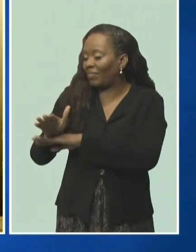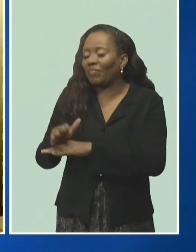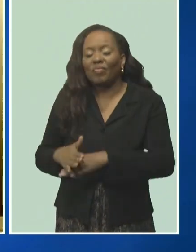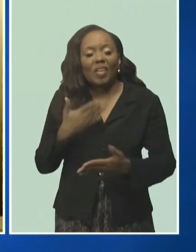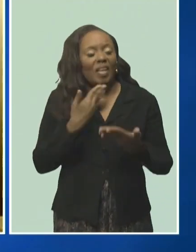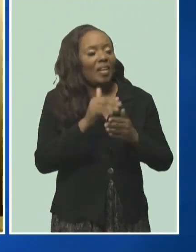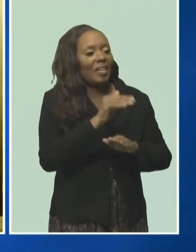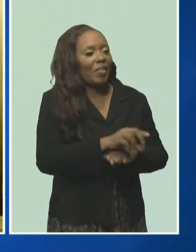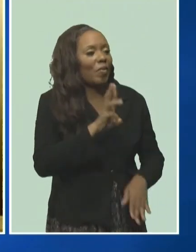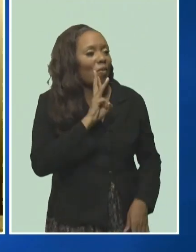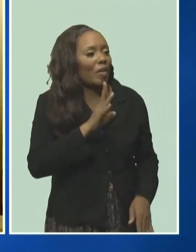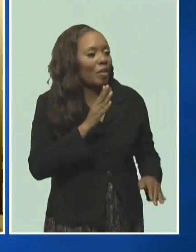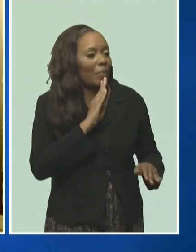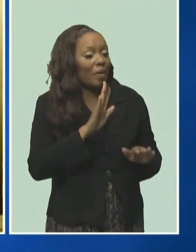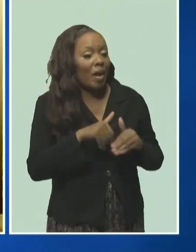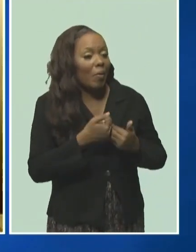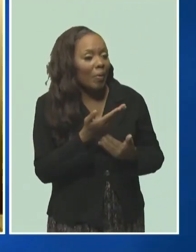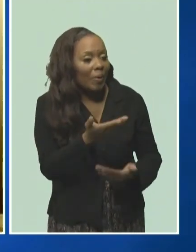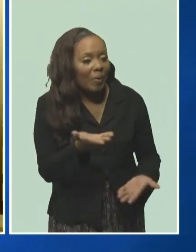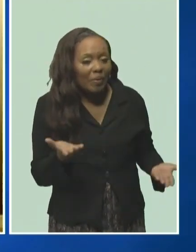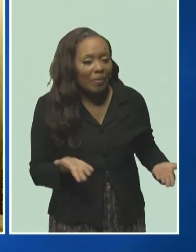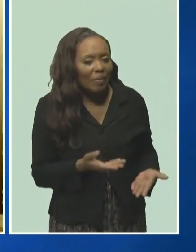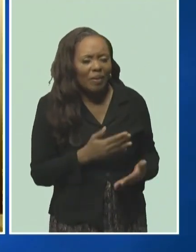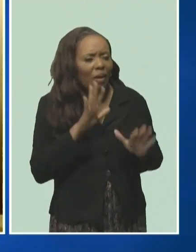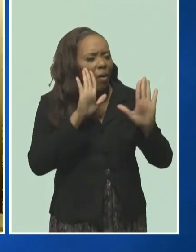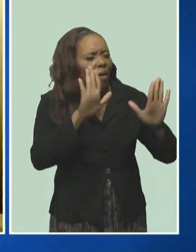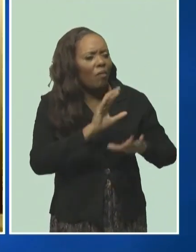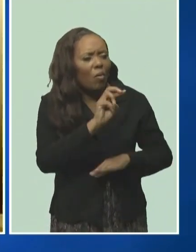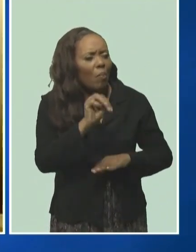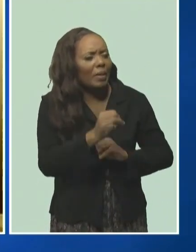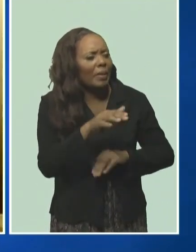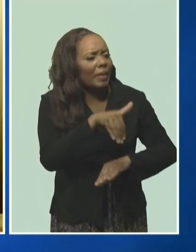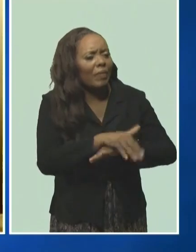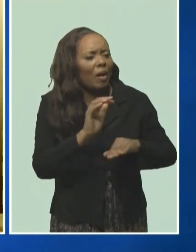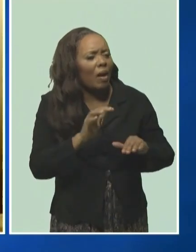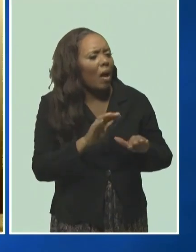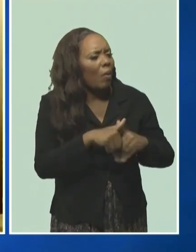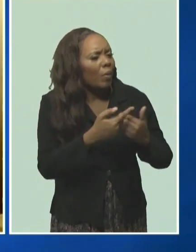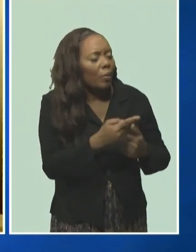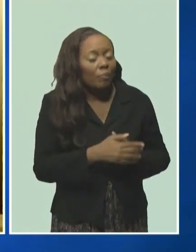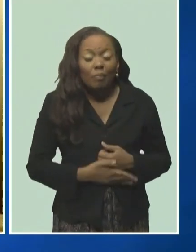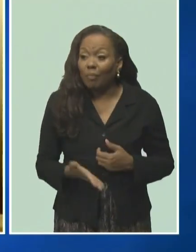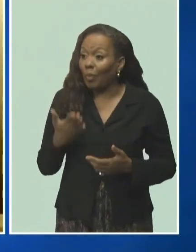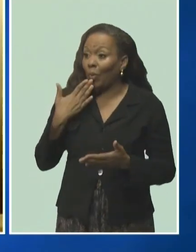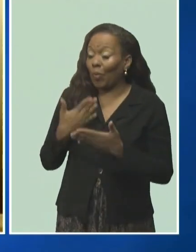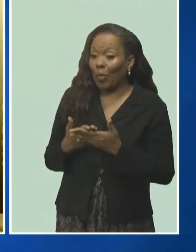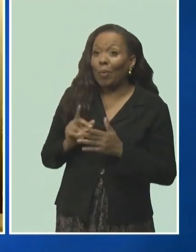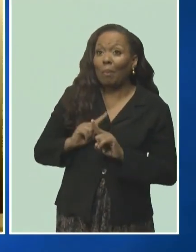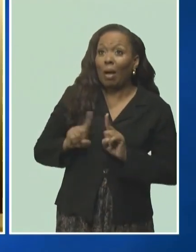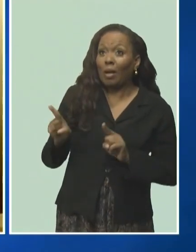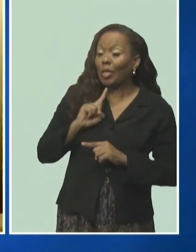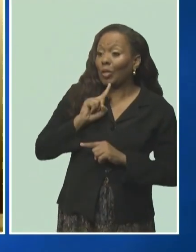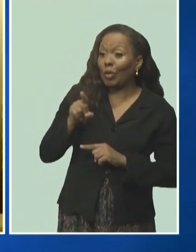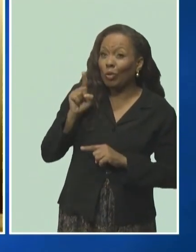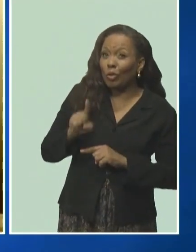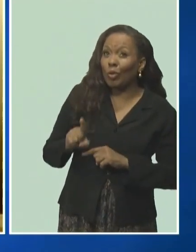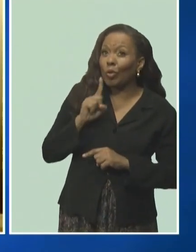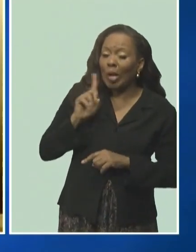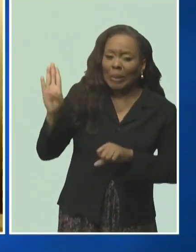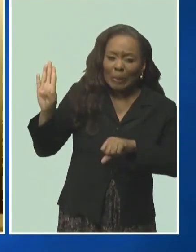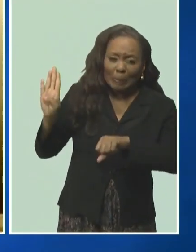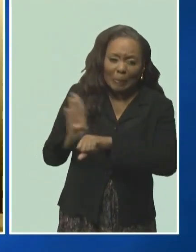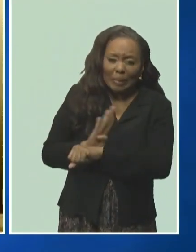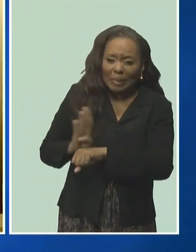Good evening, Wendy, and how are you this wonderful Monday evening? I am well, but I am sure you and your staff are super